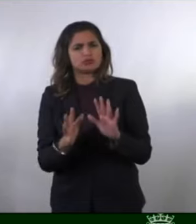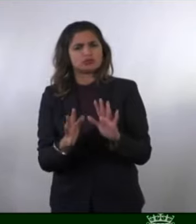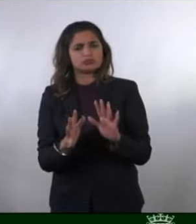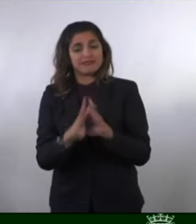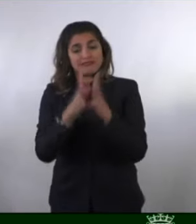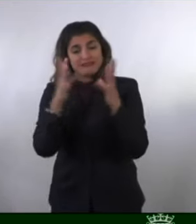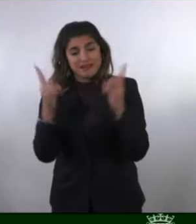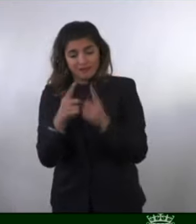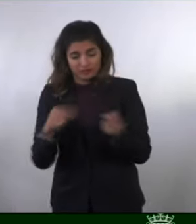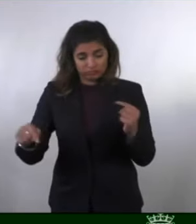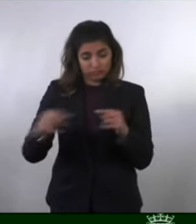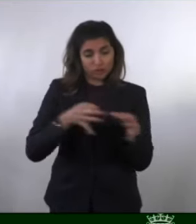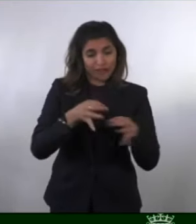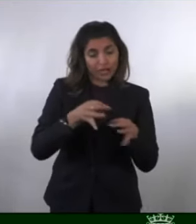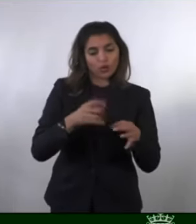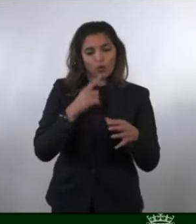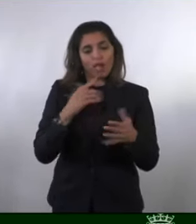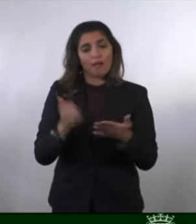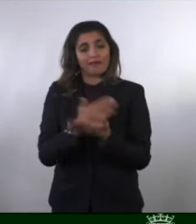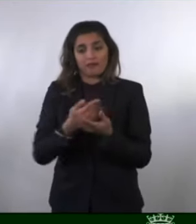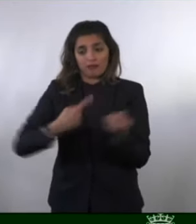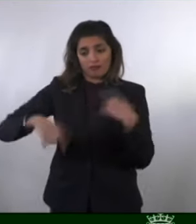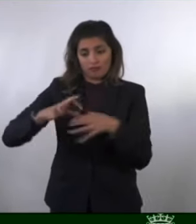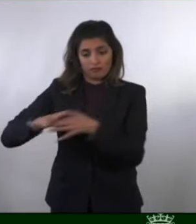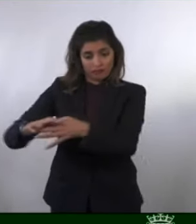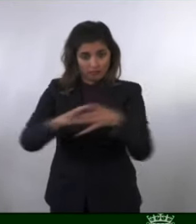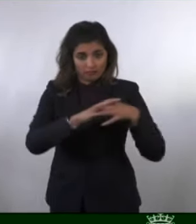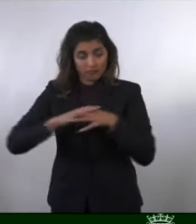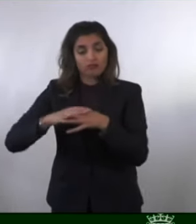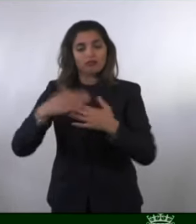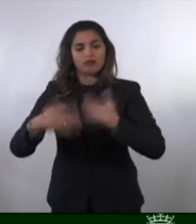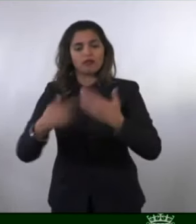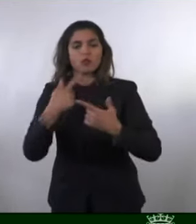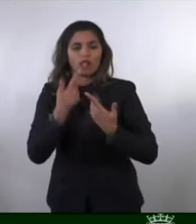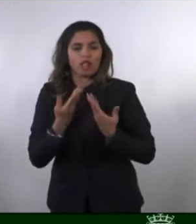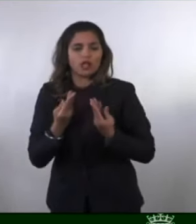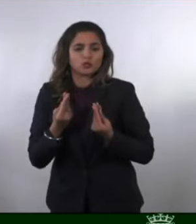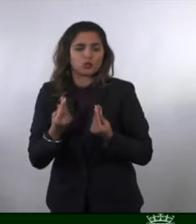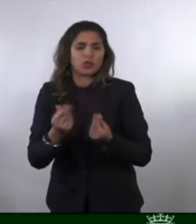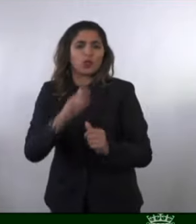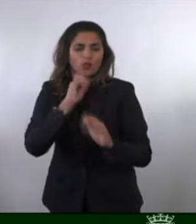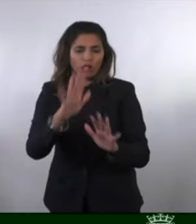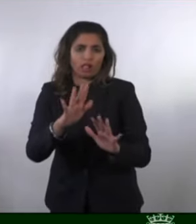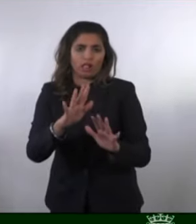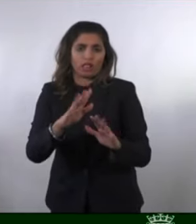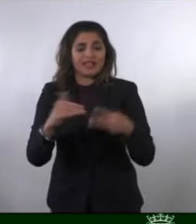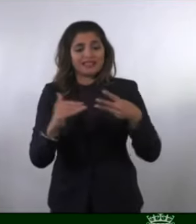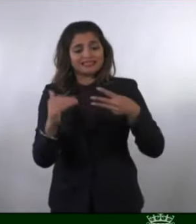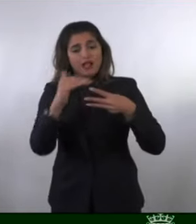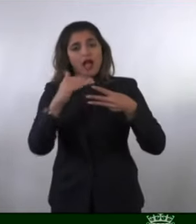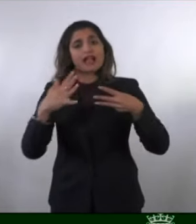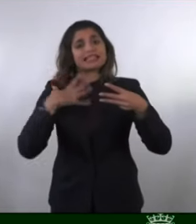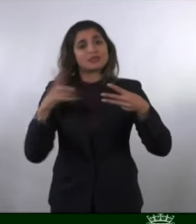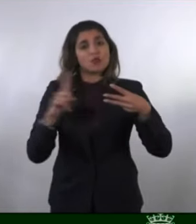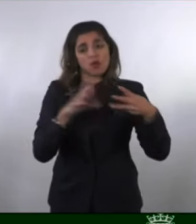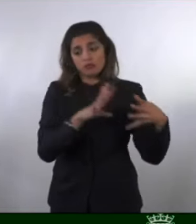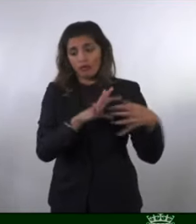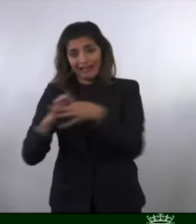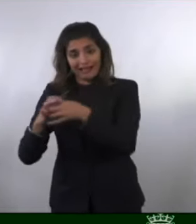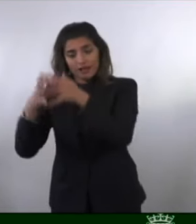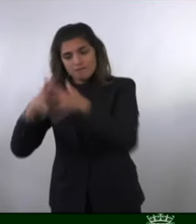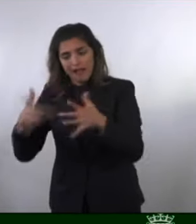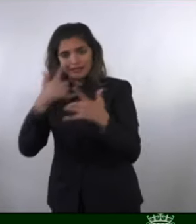is to make those things work together, make the tiering work in tandem with the testing so